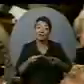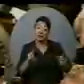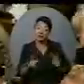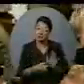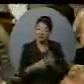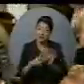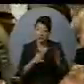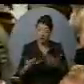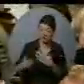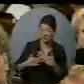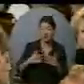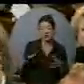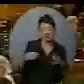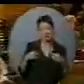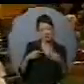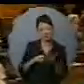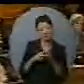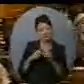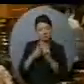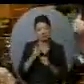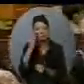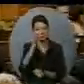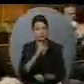and will be following it in the future.